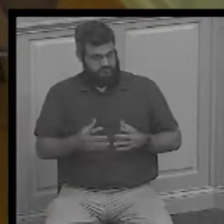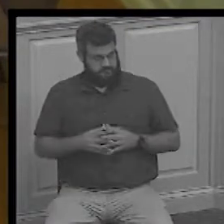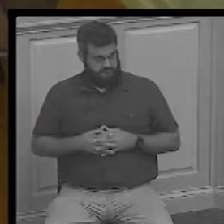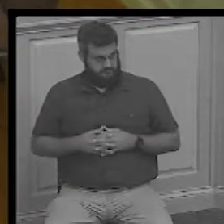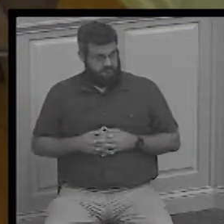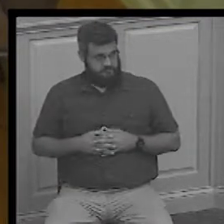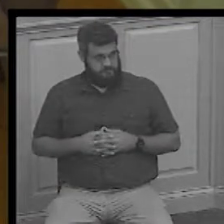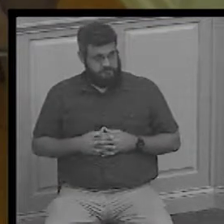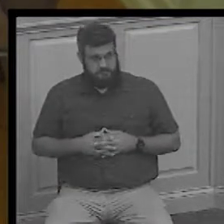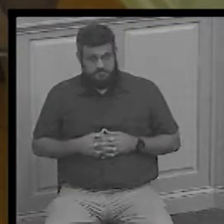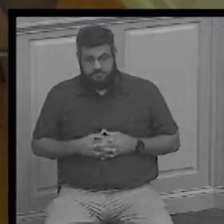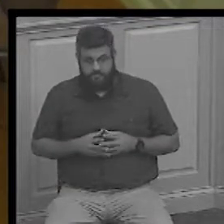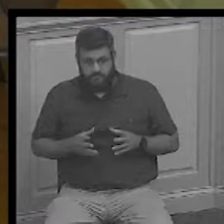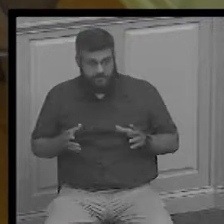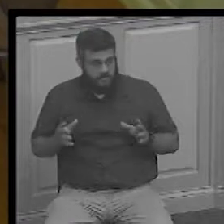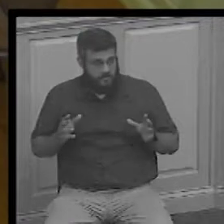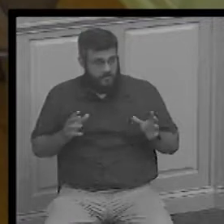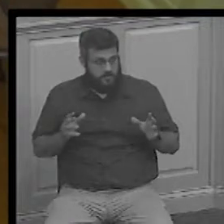Anyone